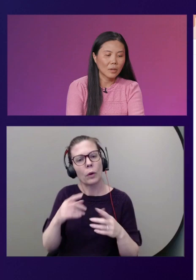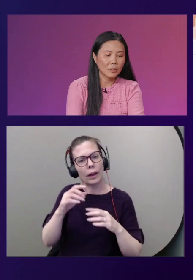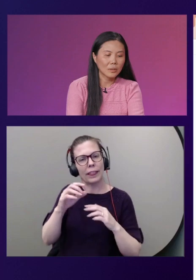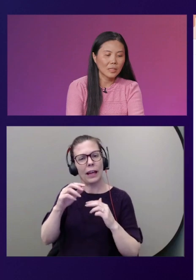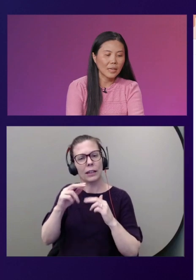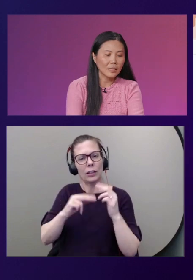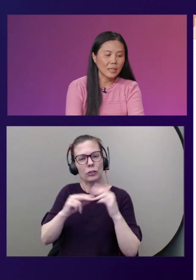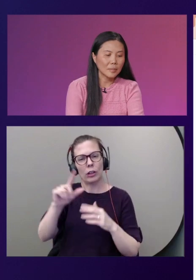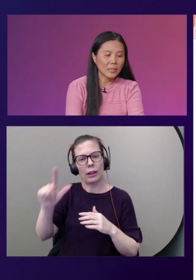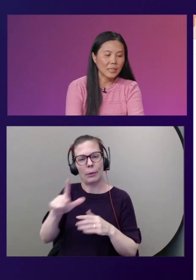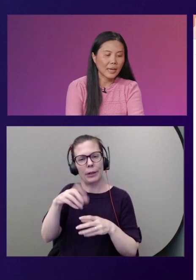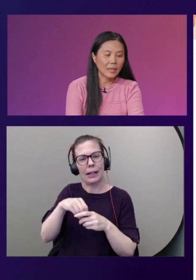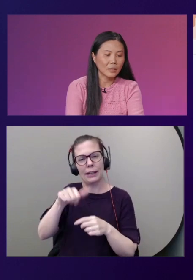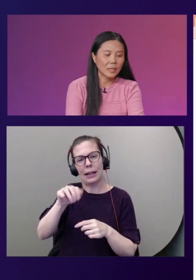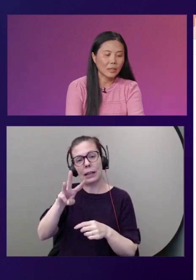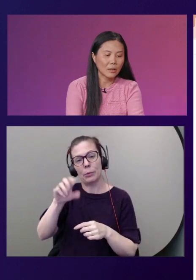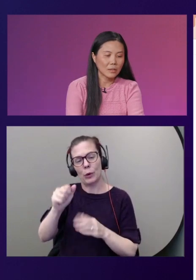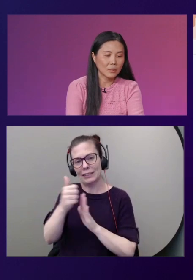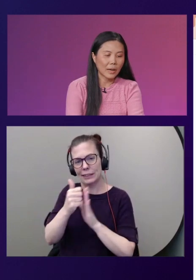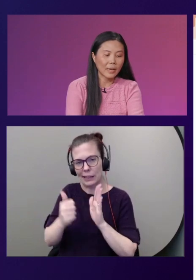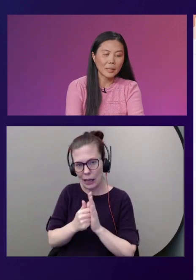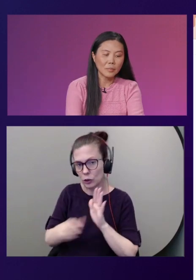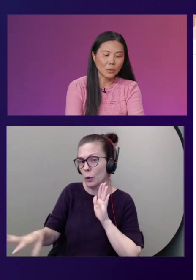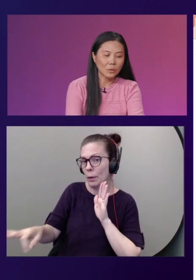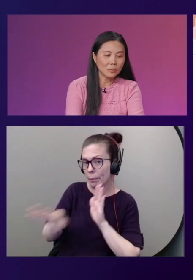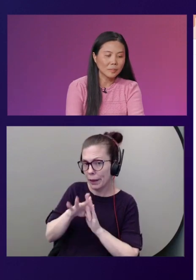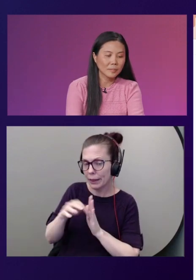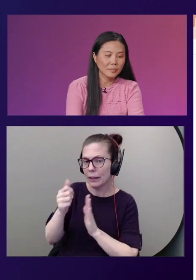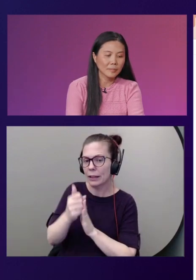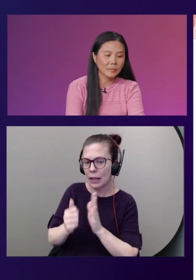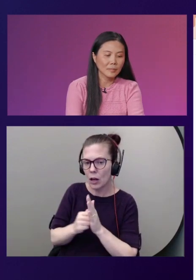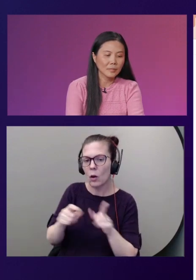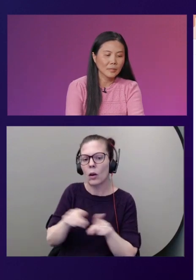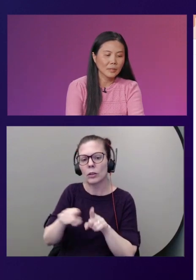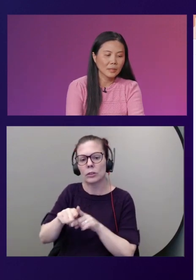to also select the AWS account and also IAM role.